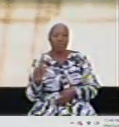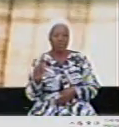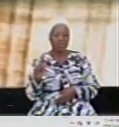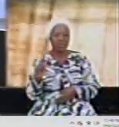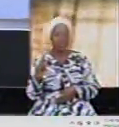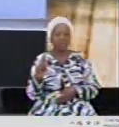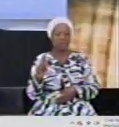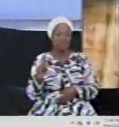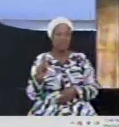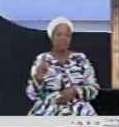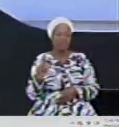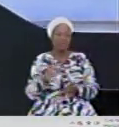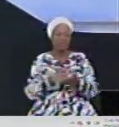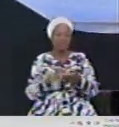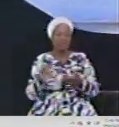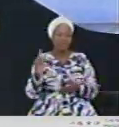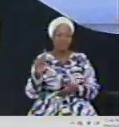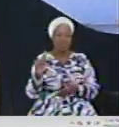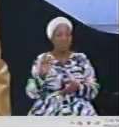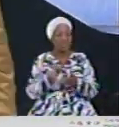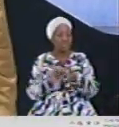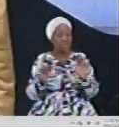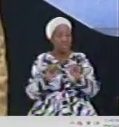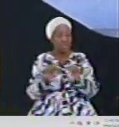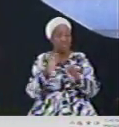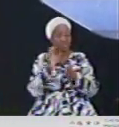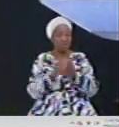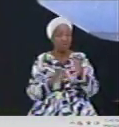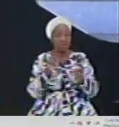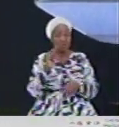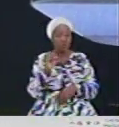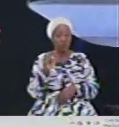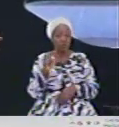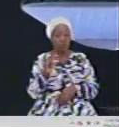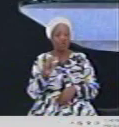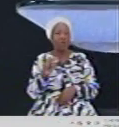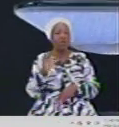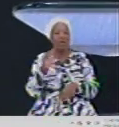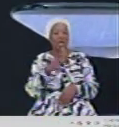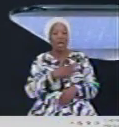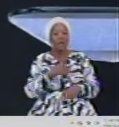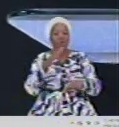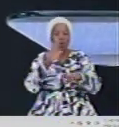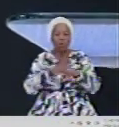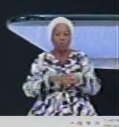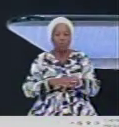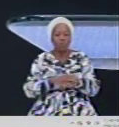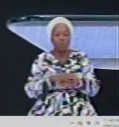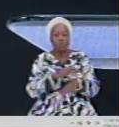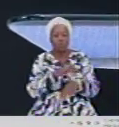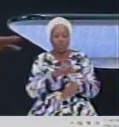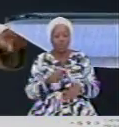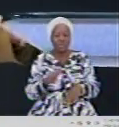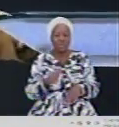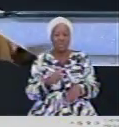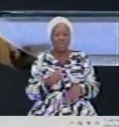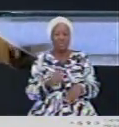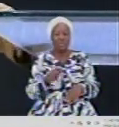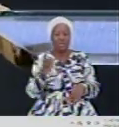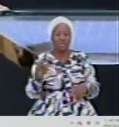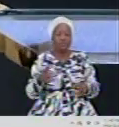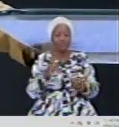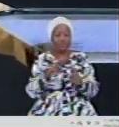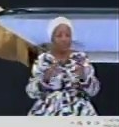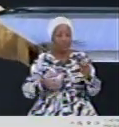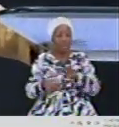21. In verse 21, that same chapter 12, upon his search, they heard that the one